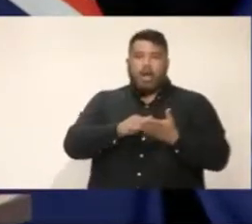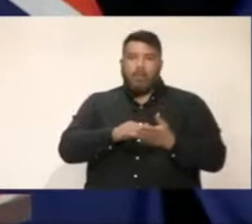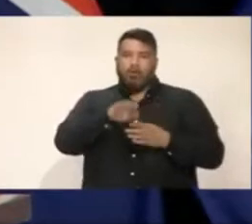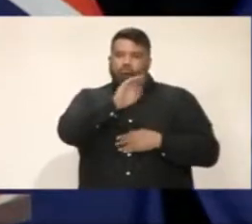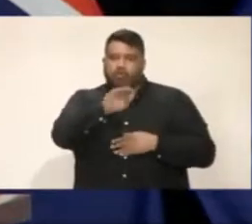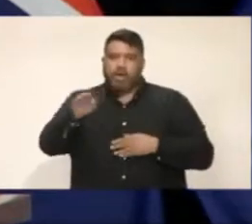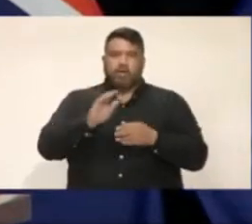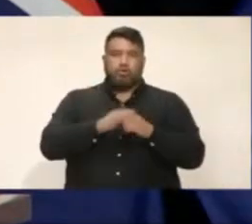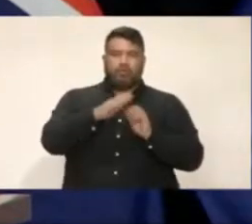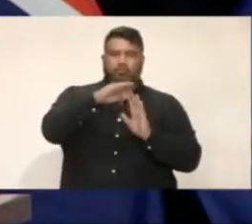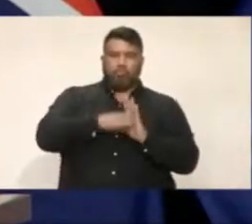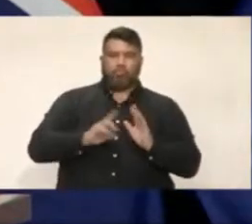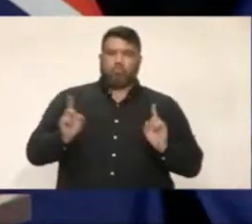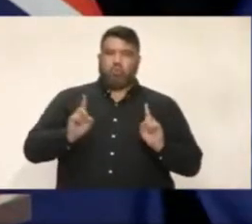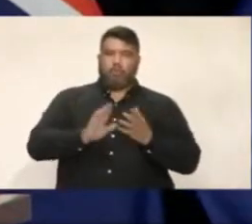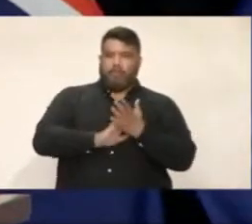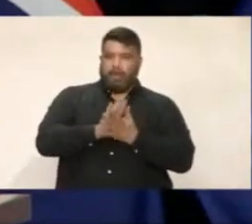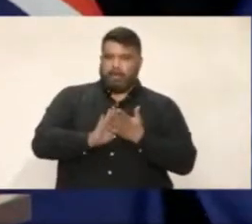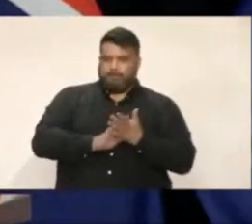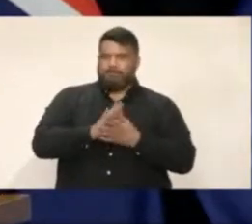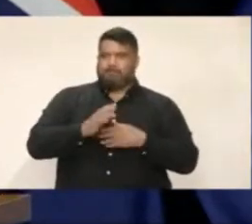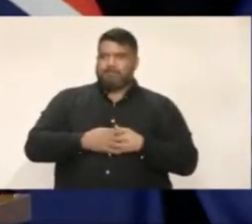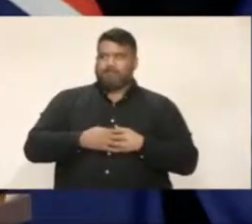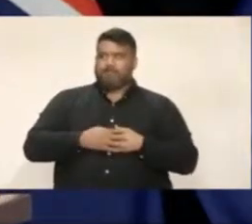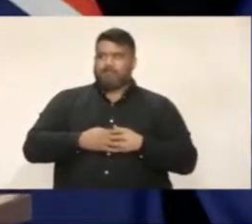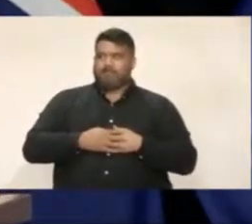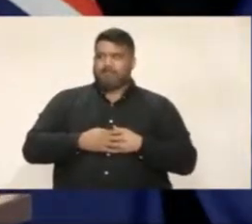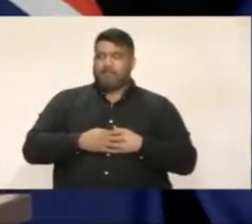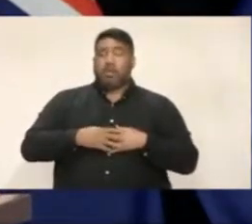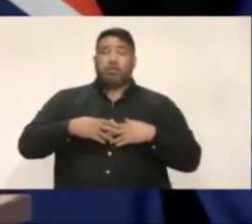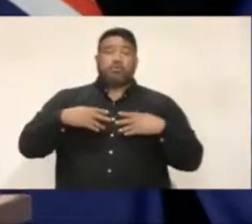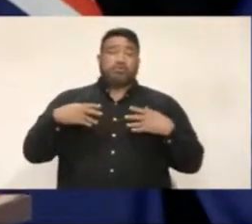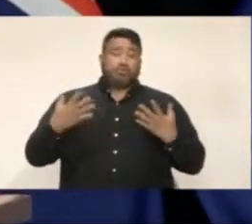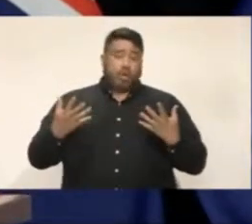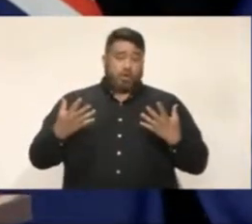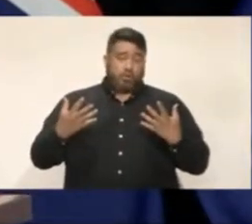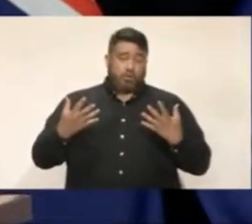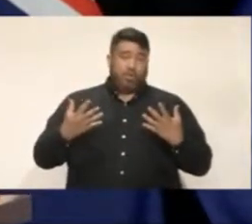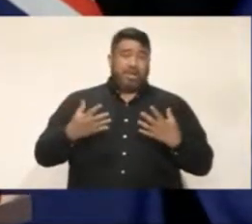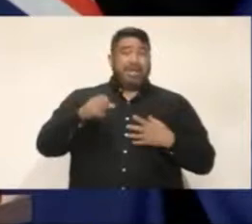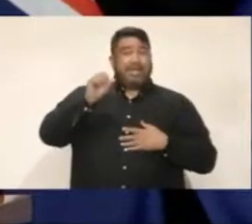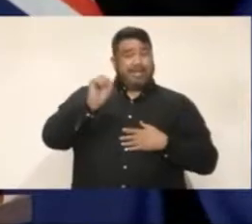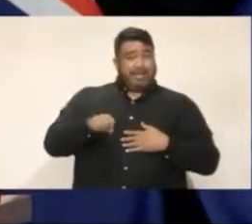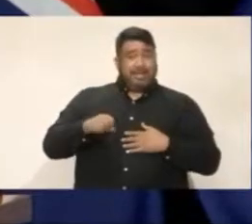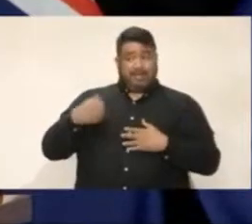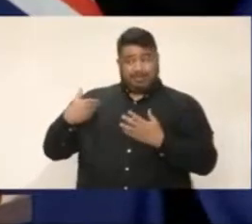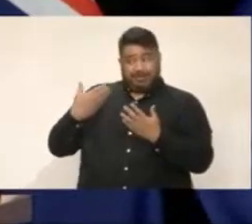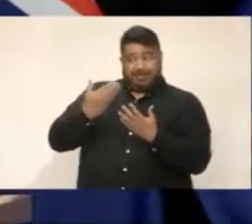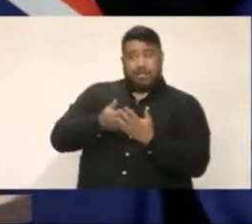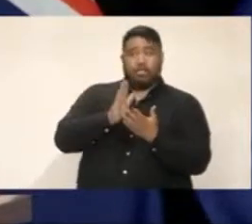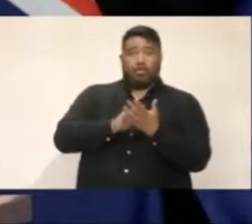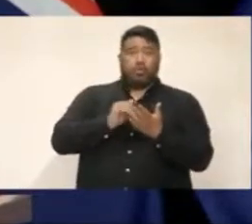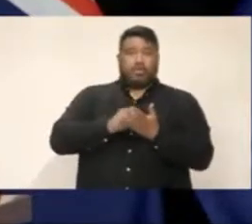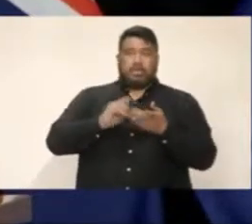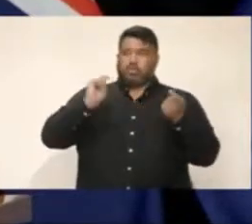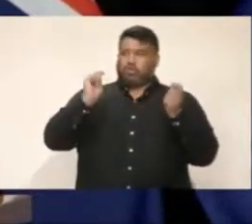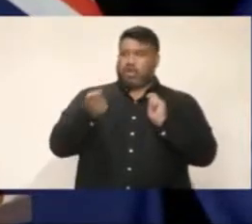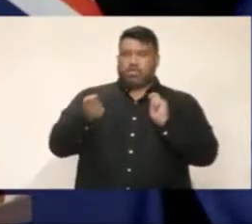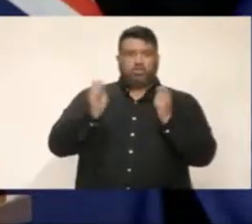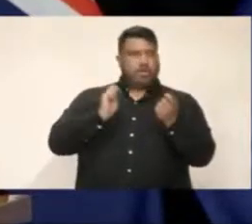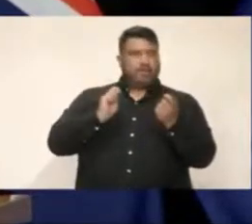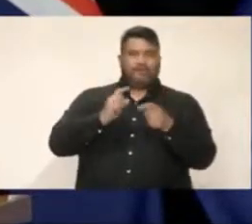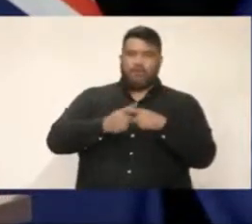have activity having opened up. In summary, a lot has changed across New Zealand in a short space of